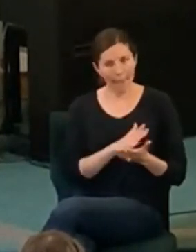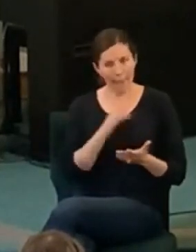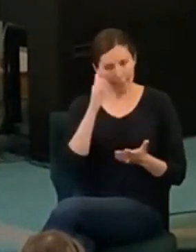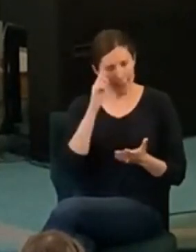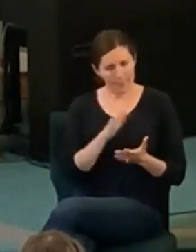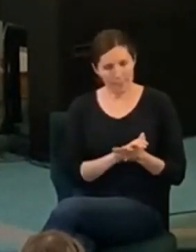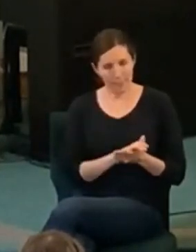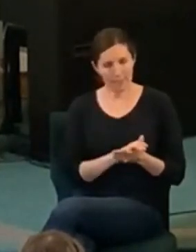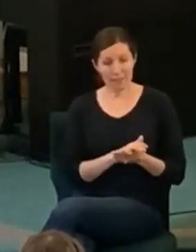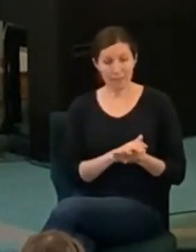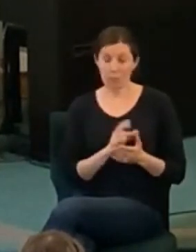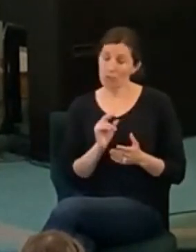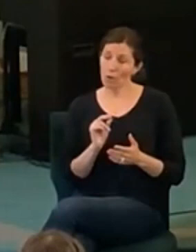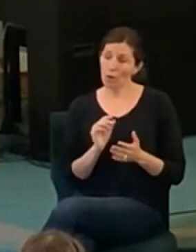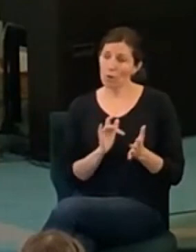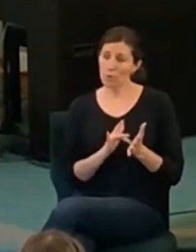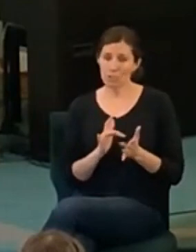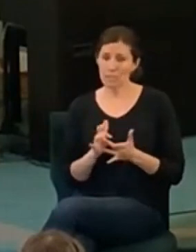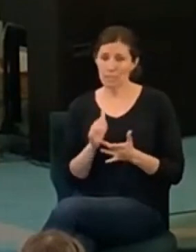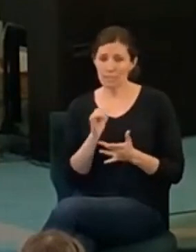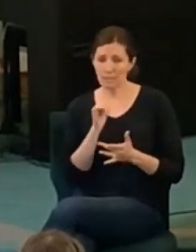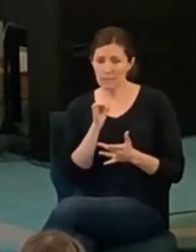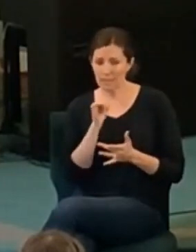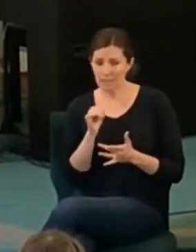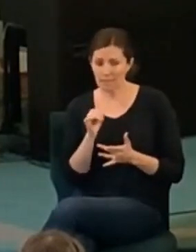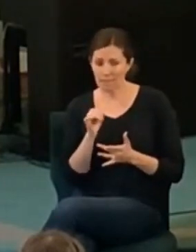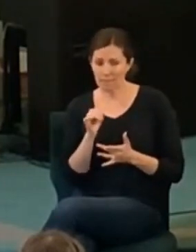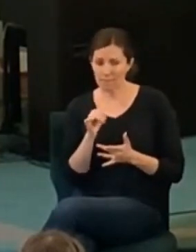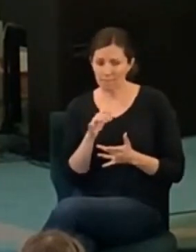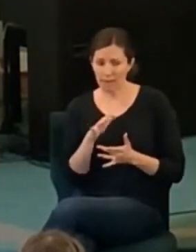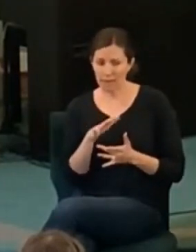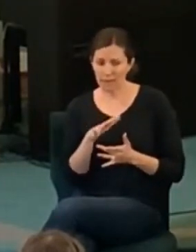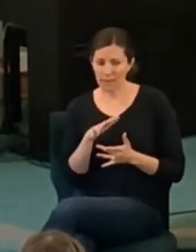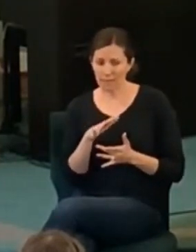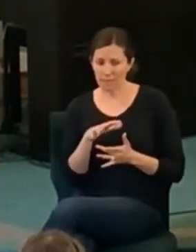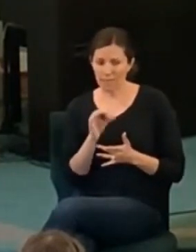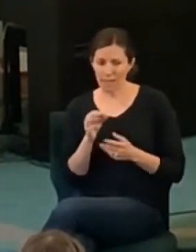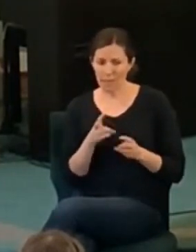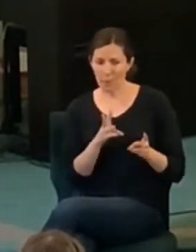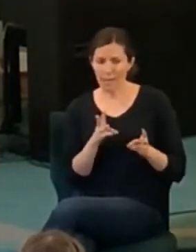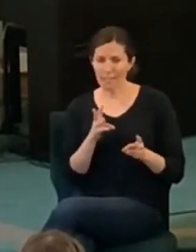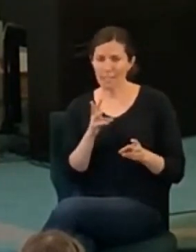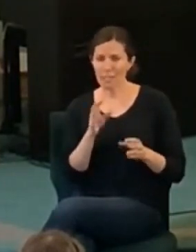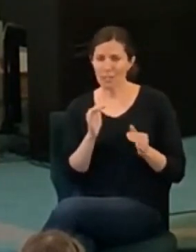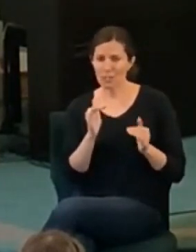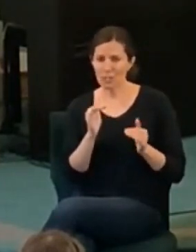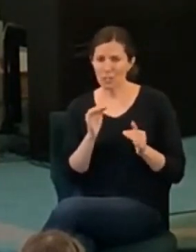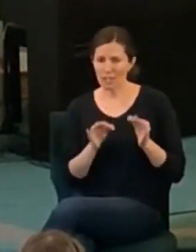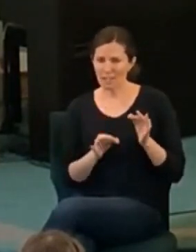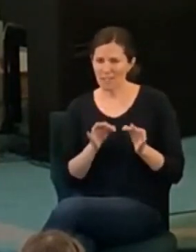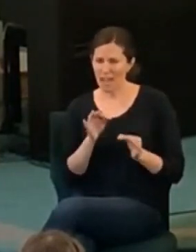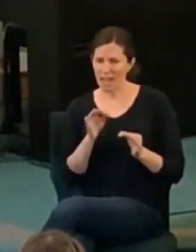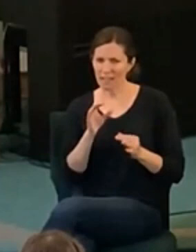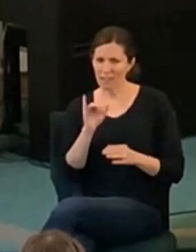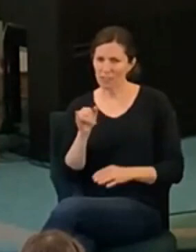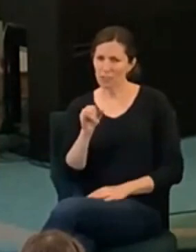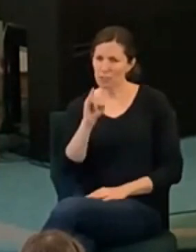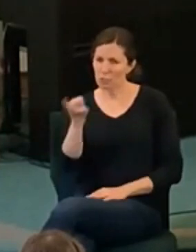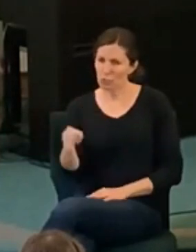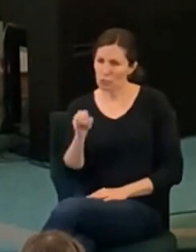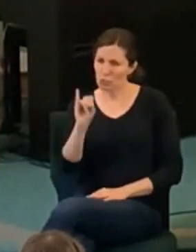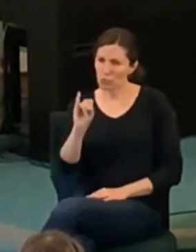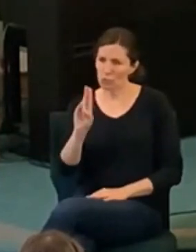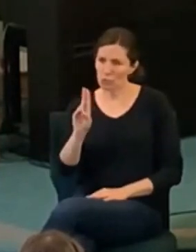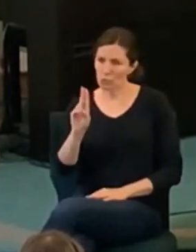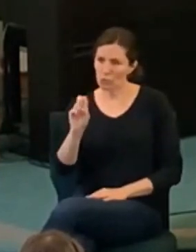say, well, she has her needs and she need, you know, she has her needs. He didn't do spiritual gymnastics to twist the law to say it was